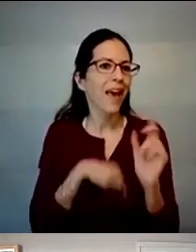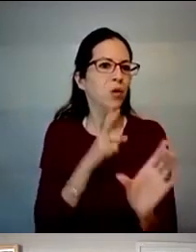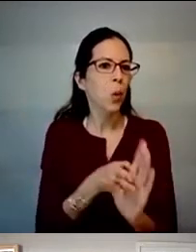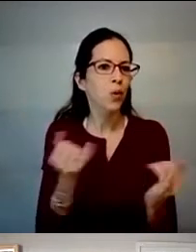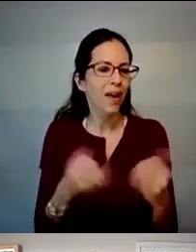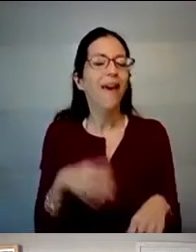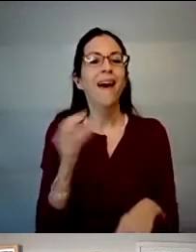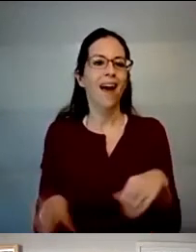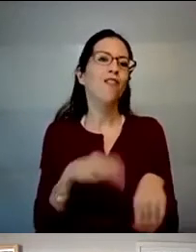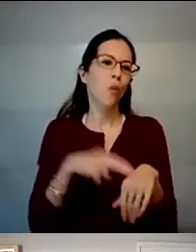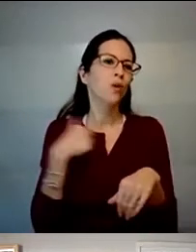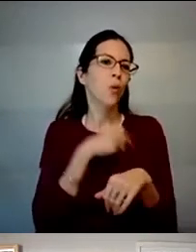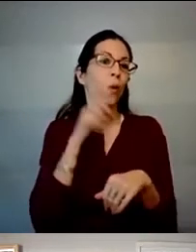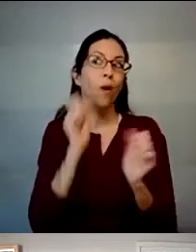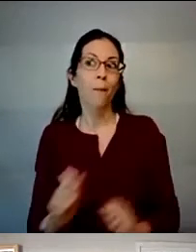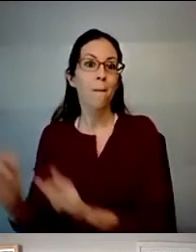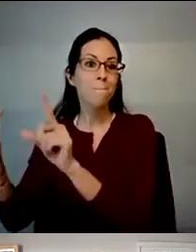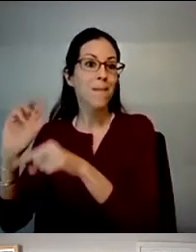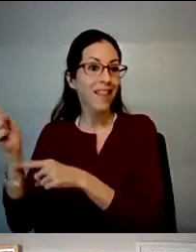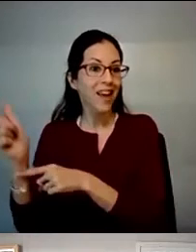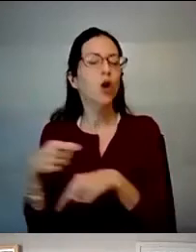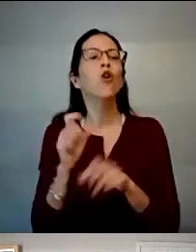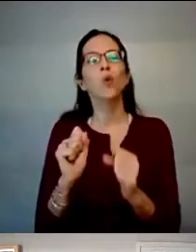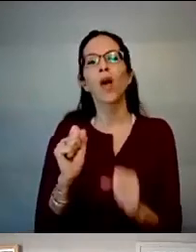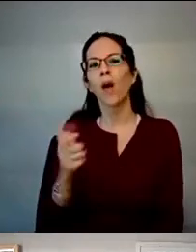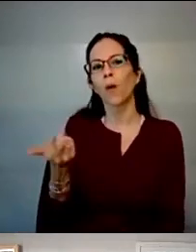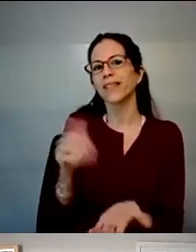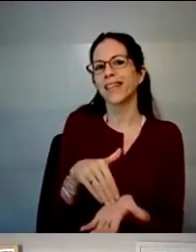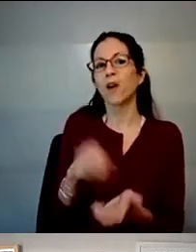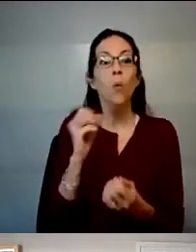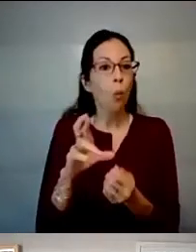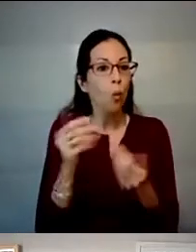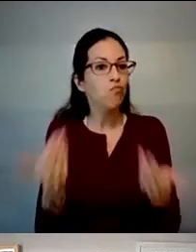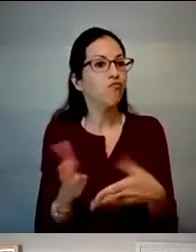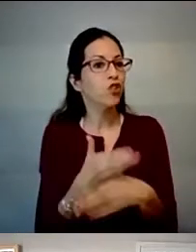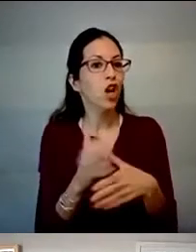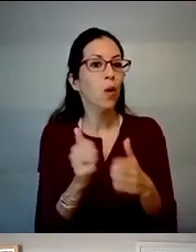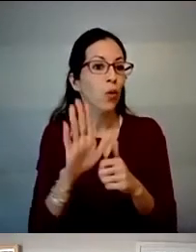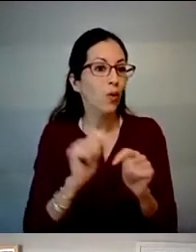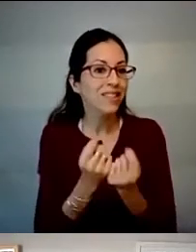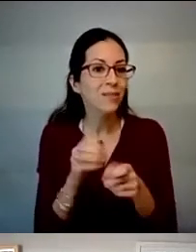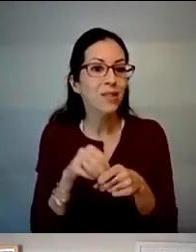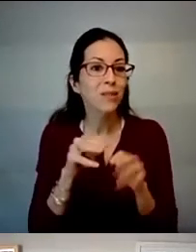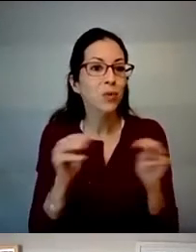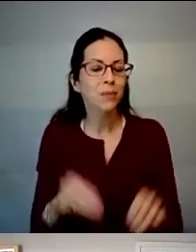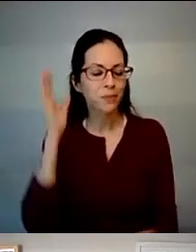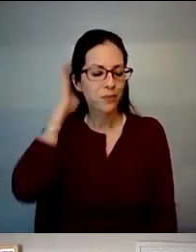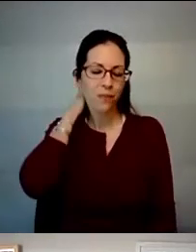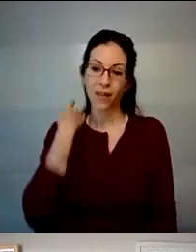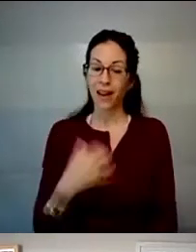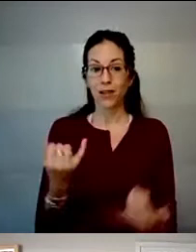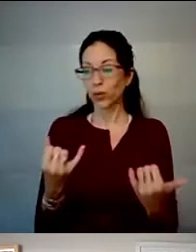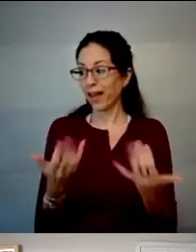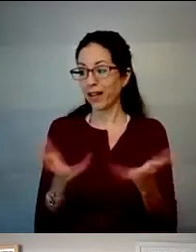you to watch it again later or share it with team members at your museums. The focus of today's chat is